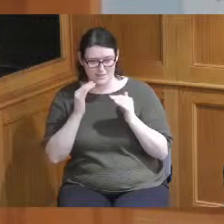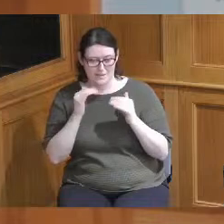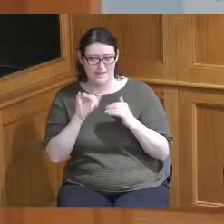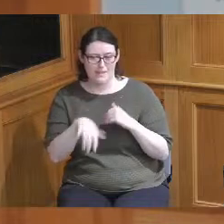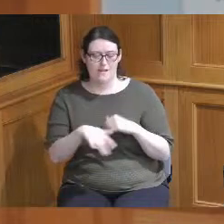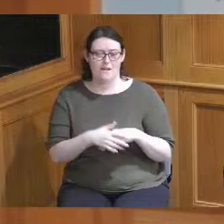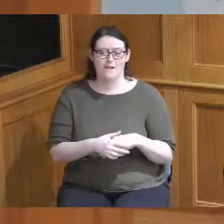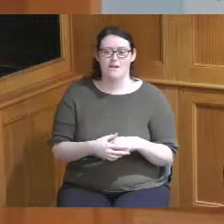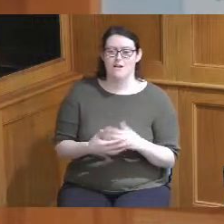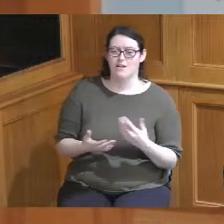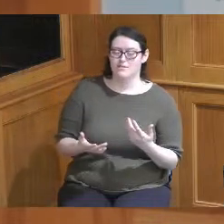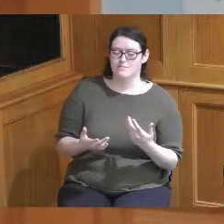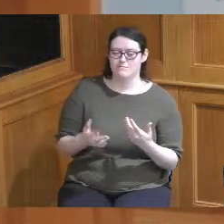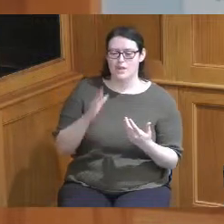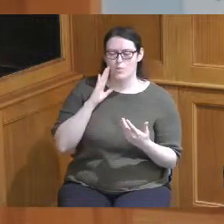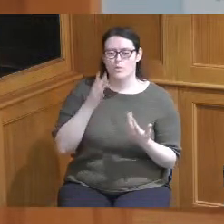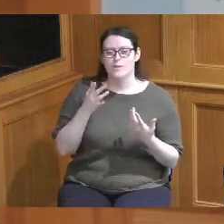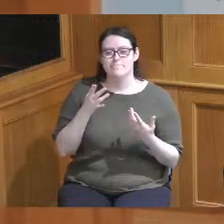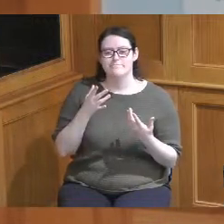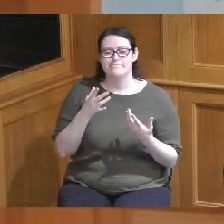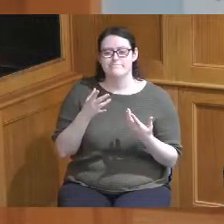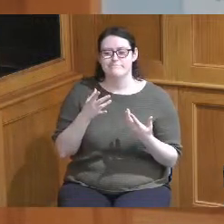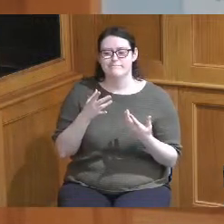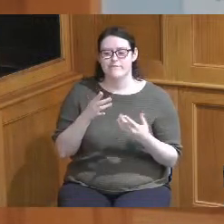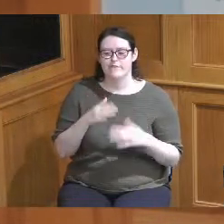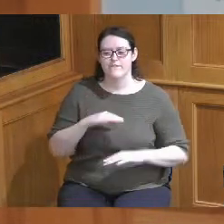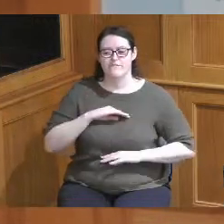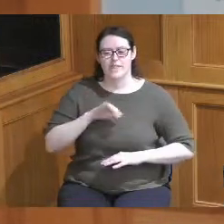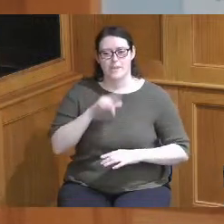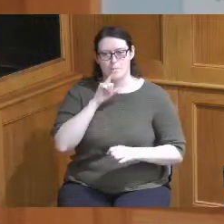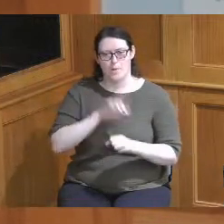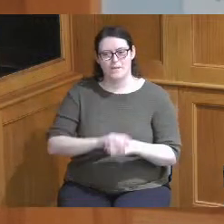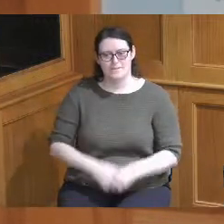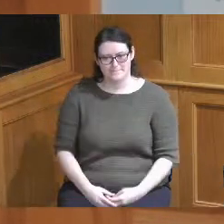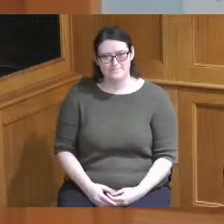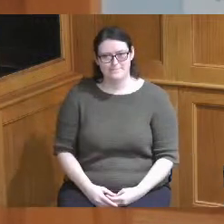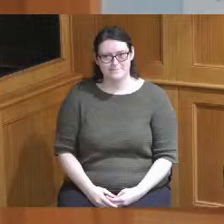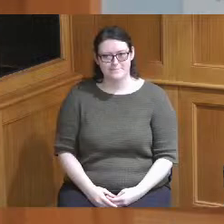going to deliver on that promise.